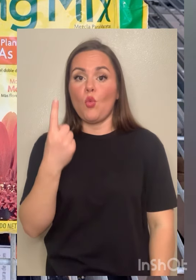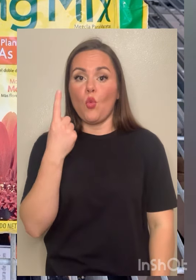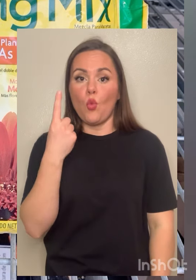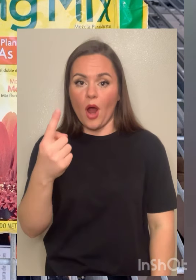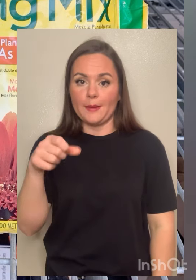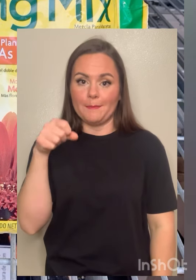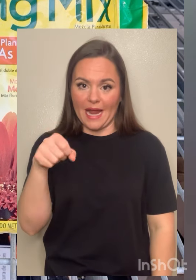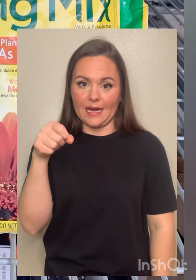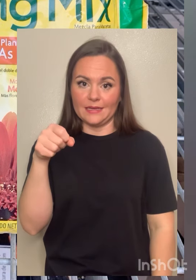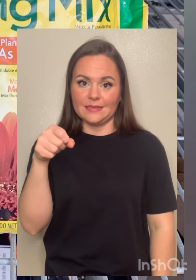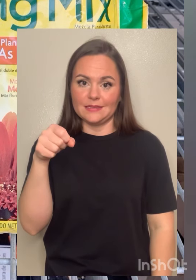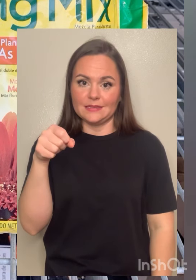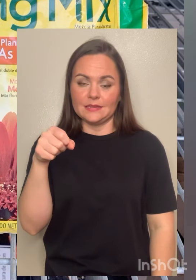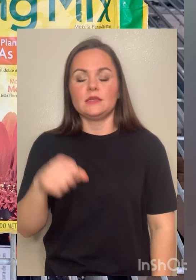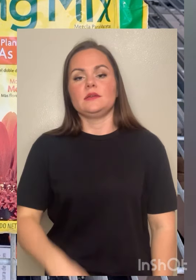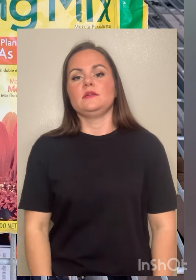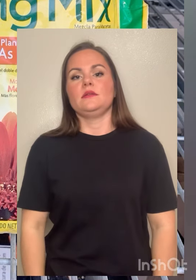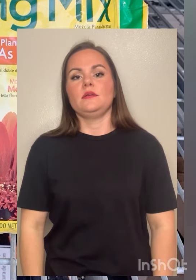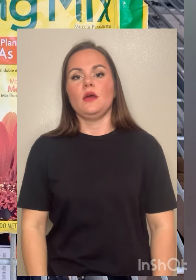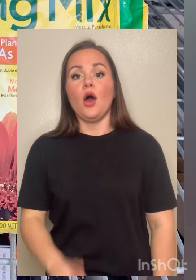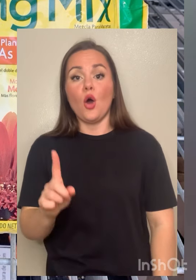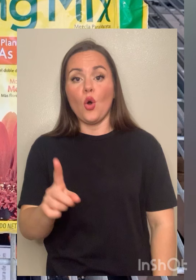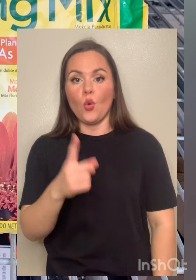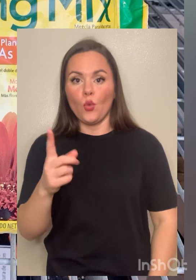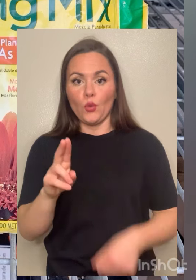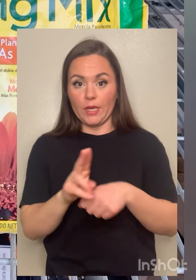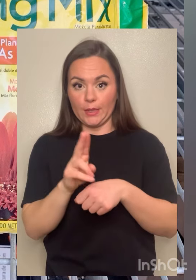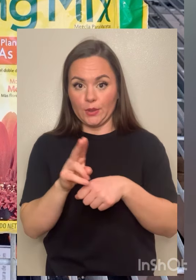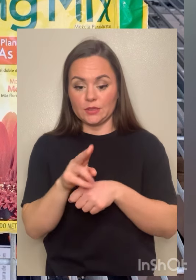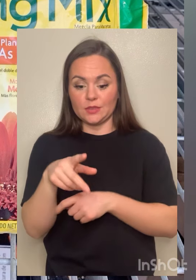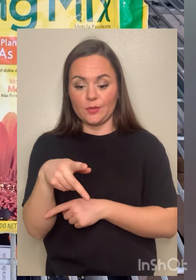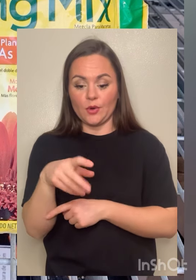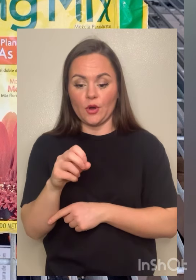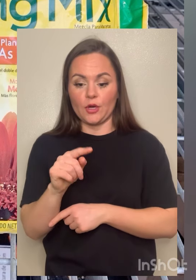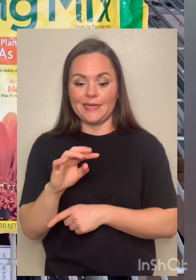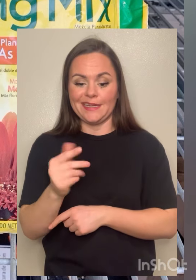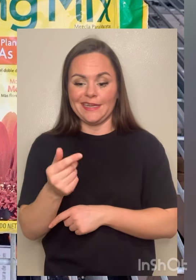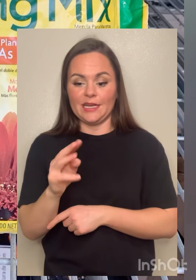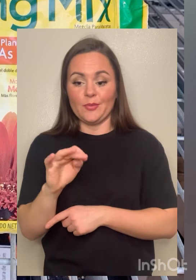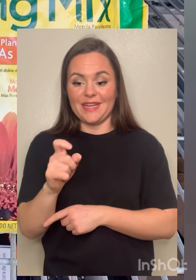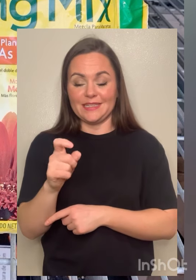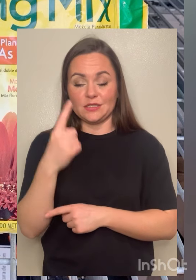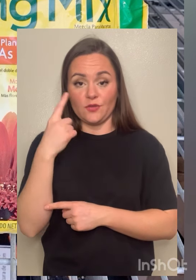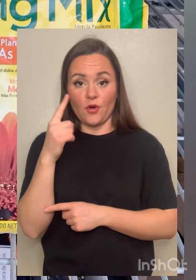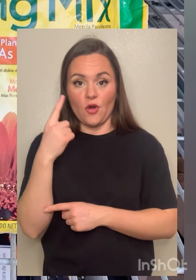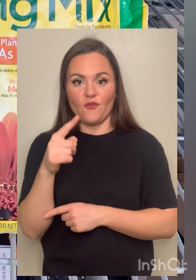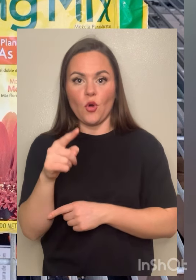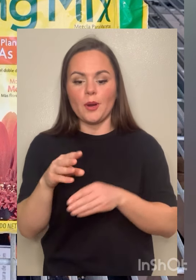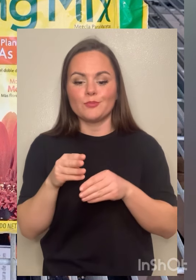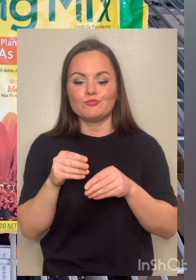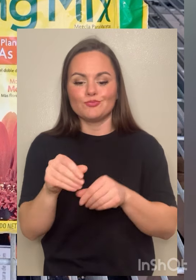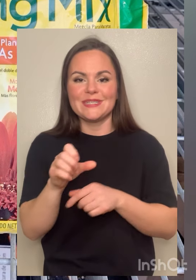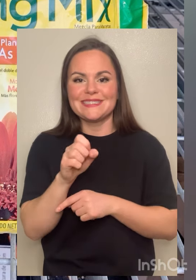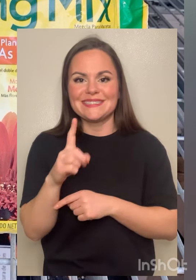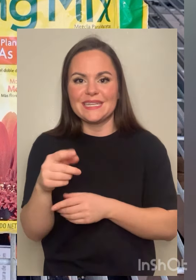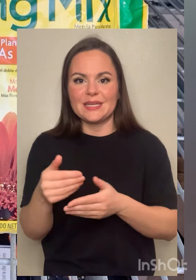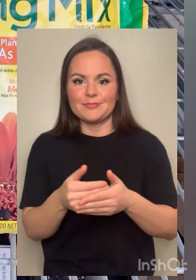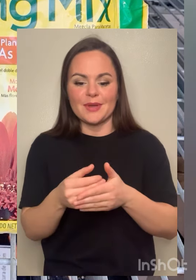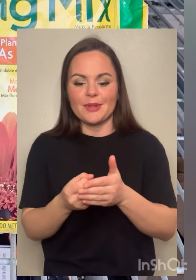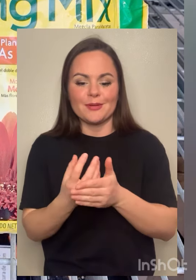shied away from buying potting mix in the past because of its price. One bag is probably about $7 or